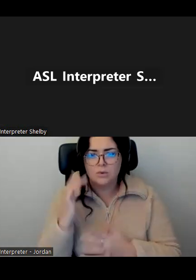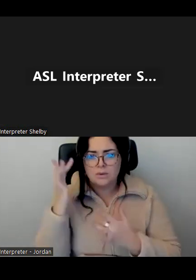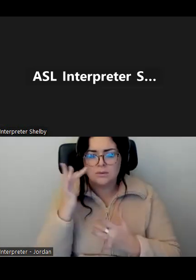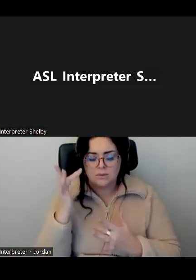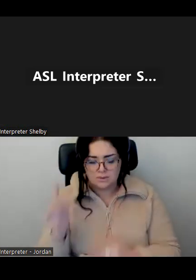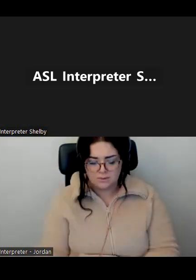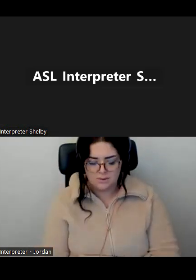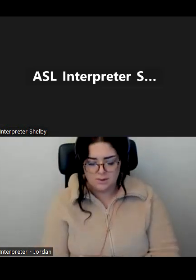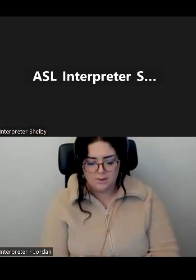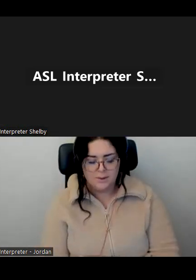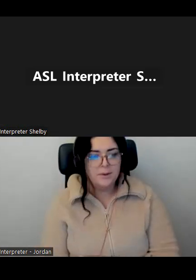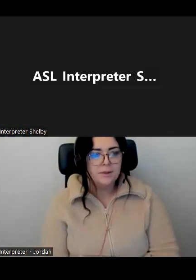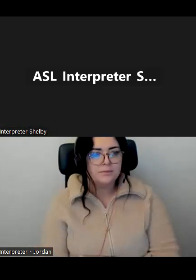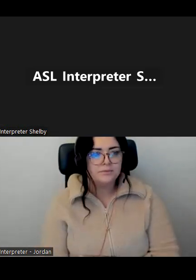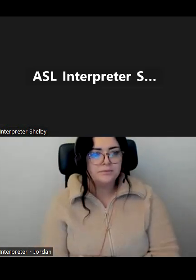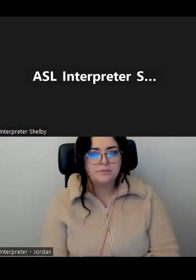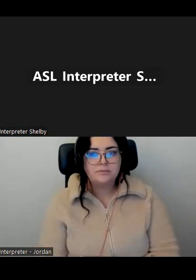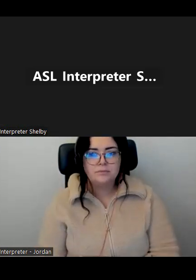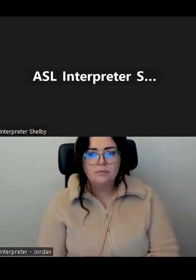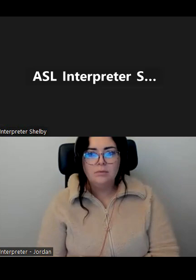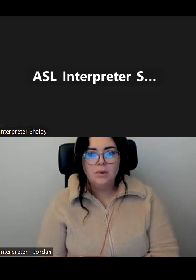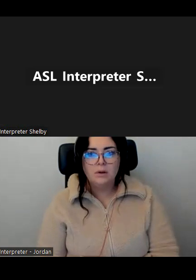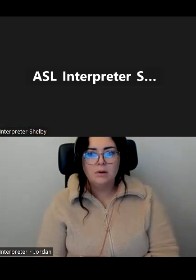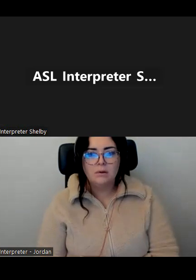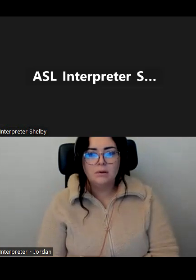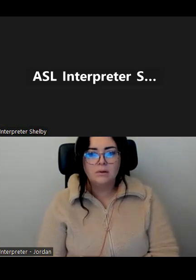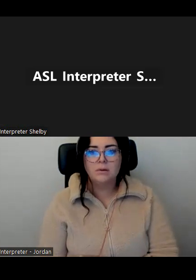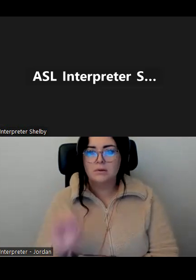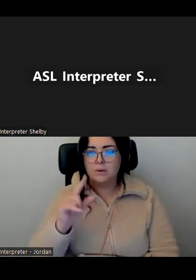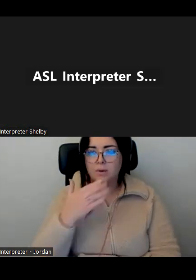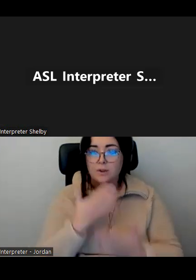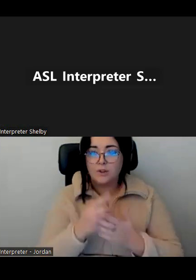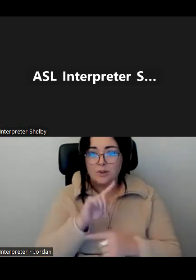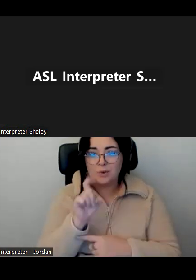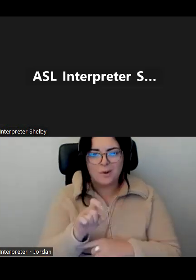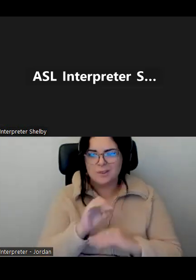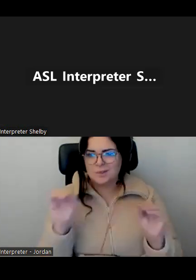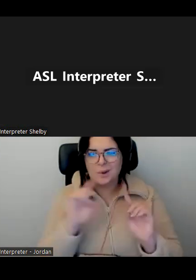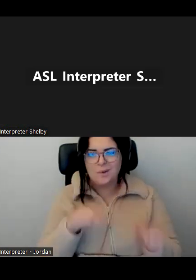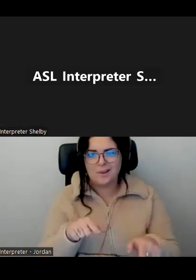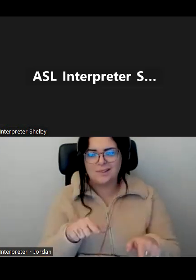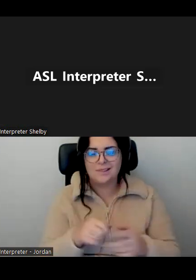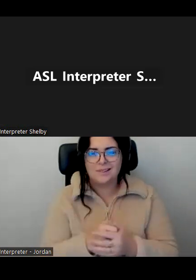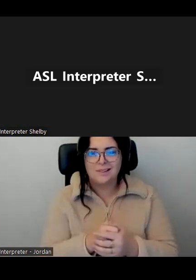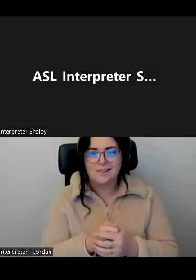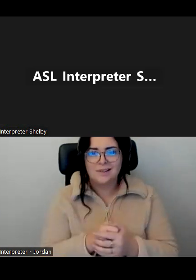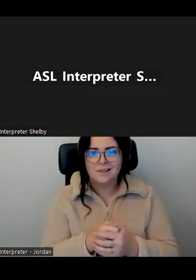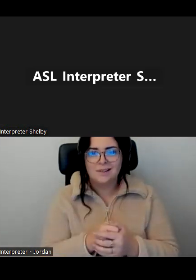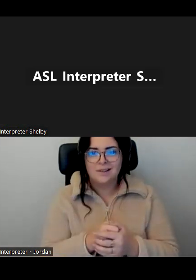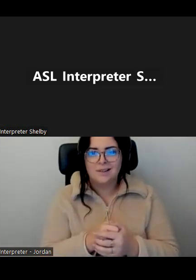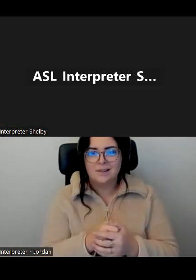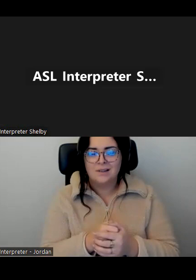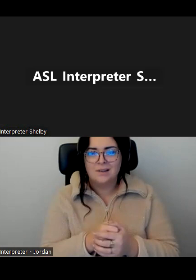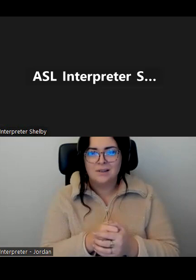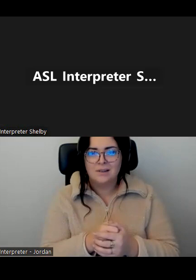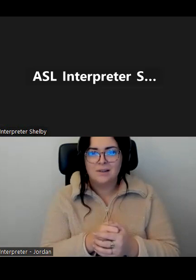Okay, so phenomenal question. We don't have the answer at this time. However, when I reply back to